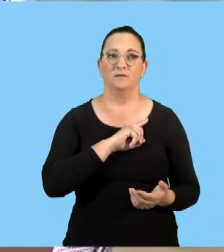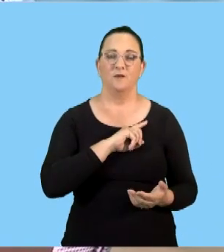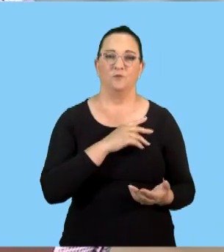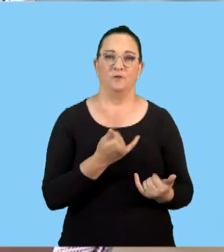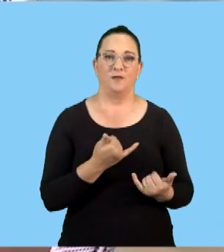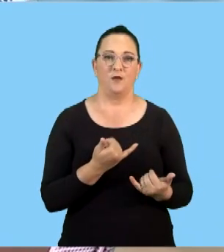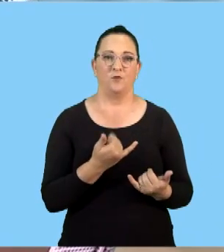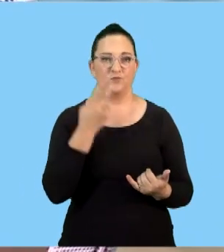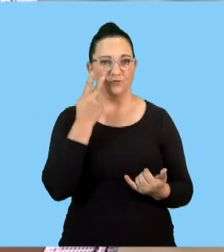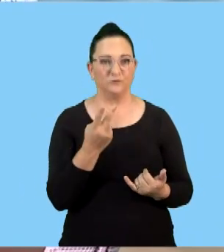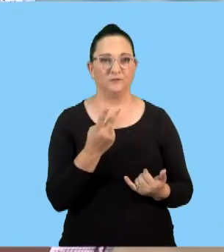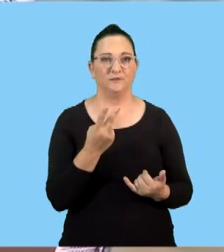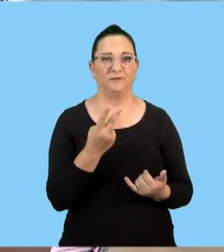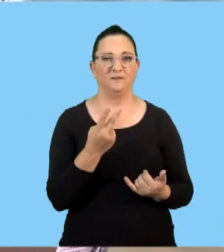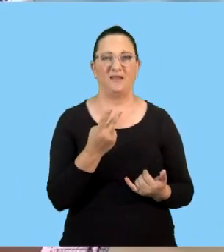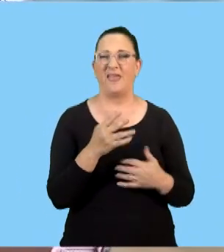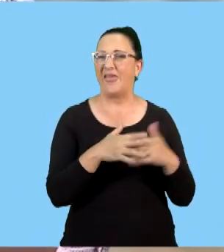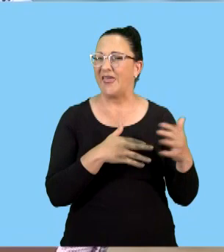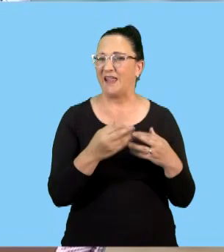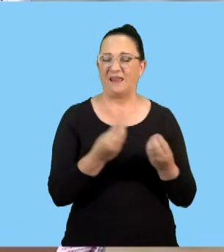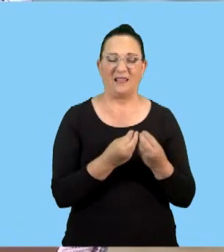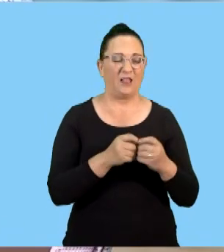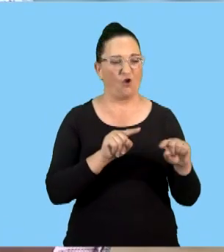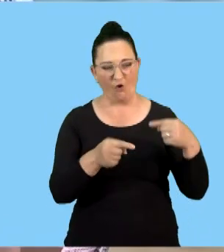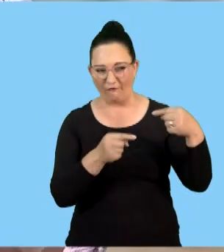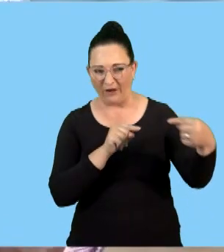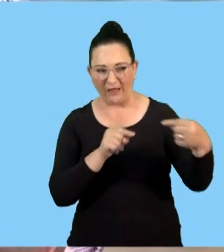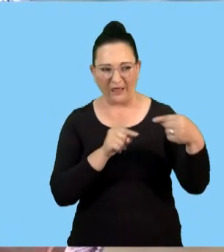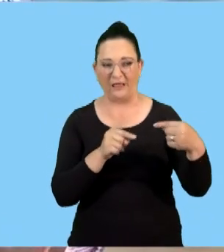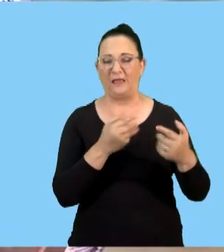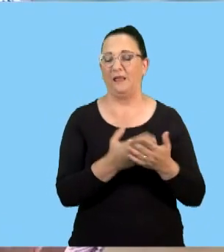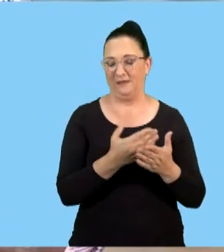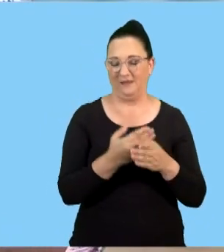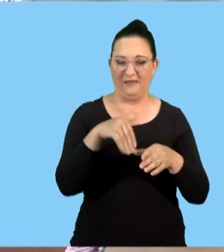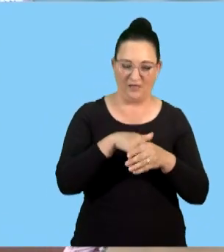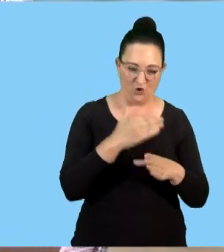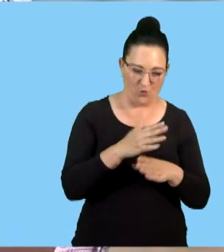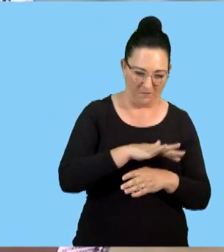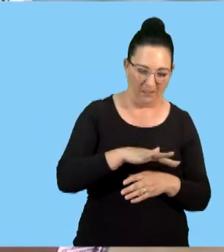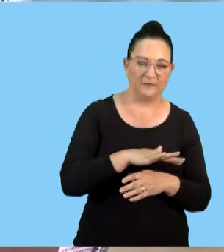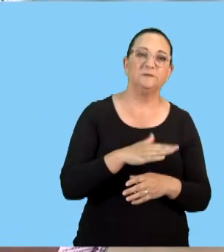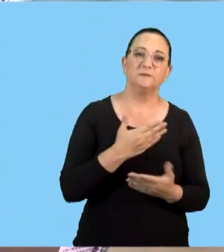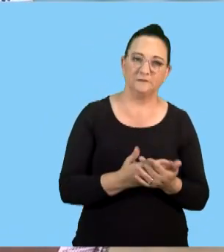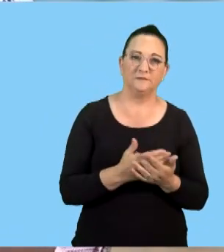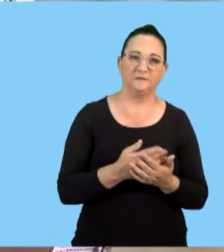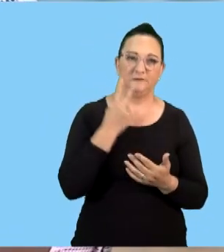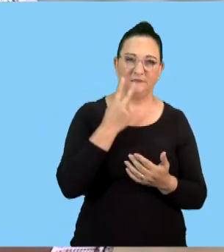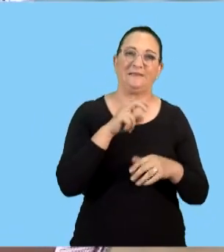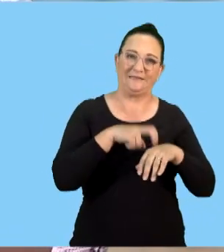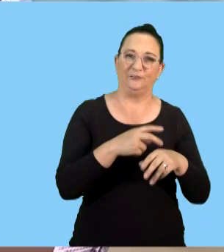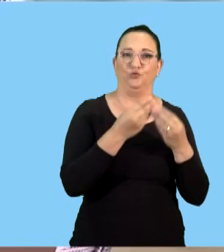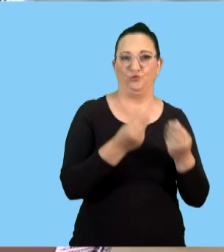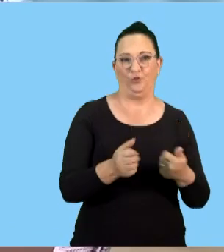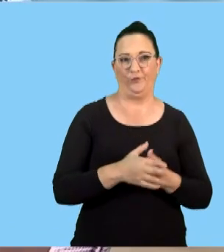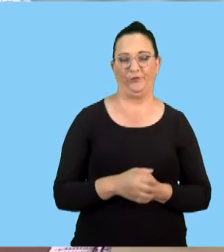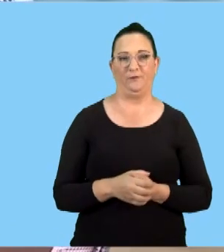simple procedure to resolve any form of disputes, any form of conflict in the workplace. So should there be any conflict, and then we need